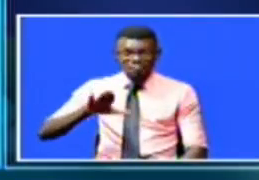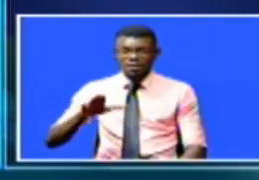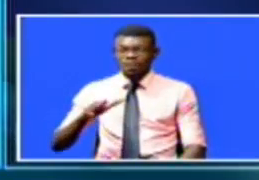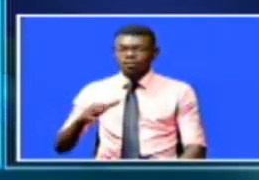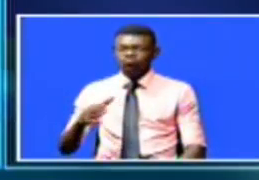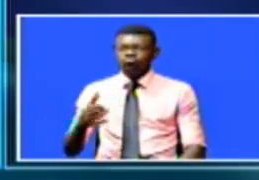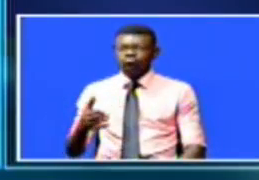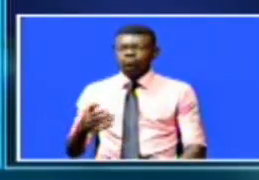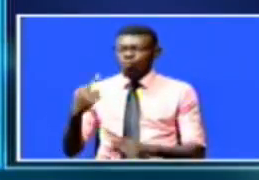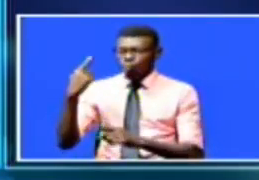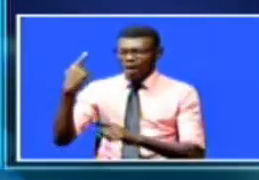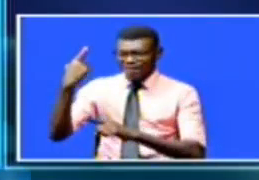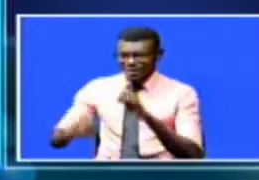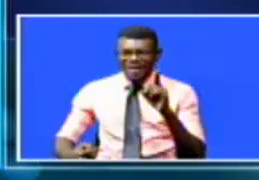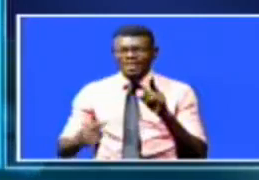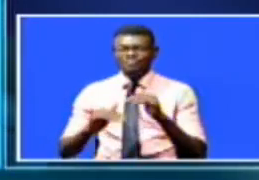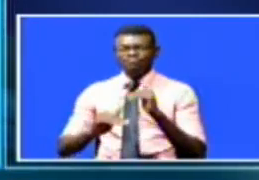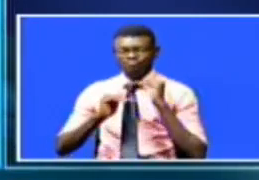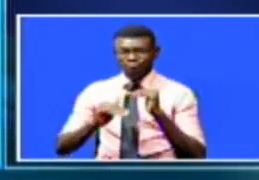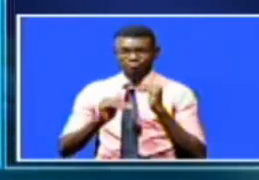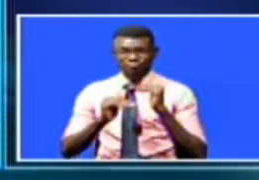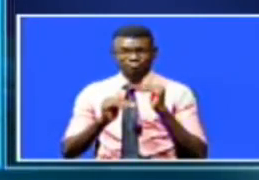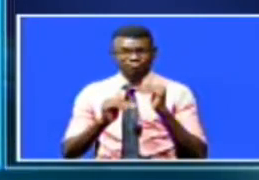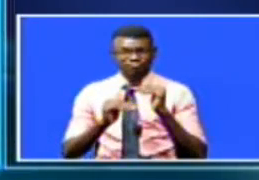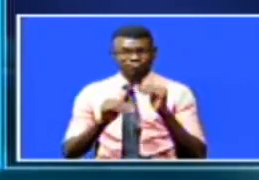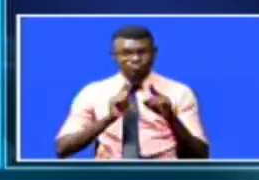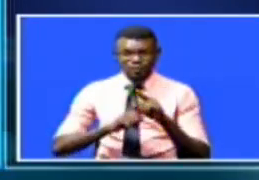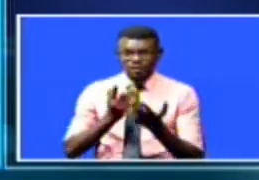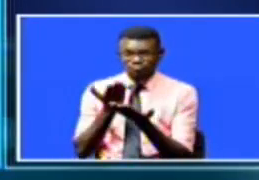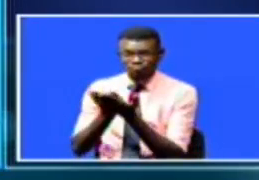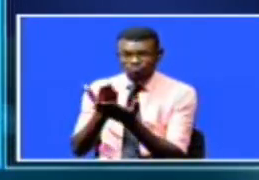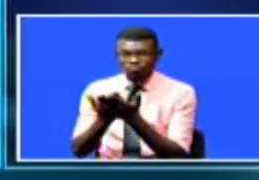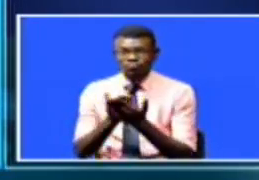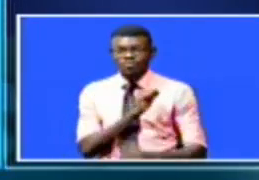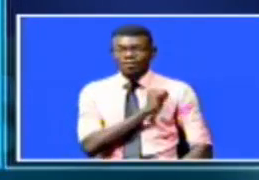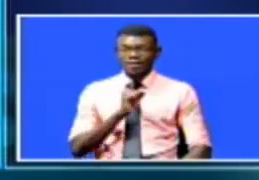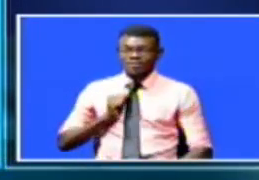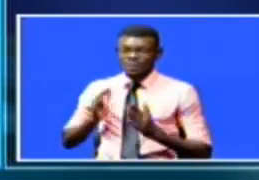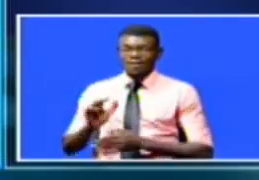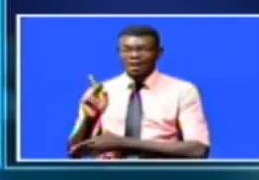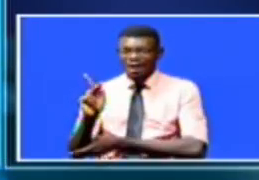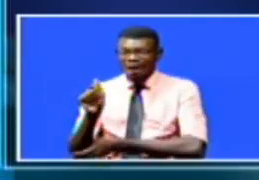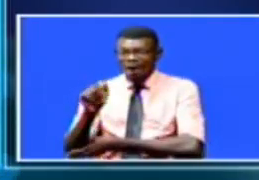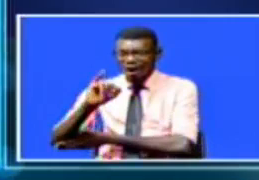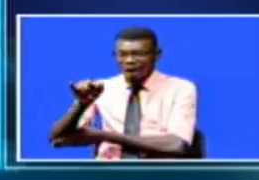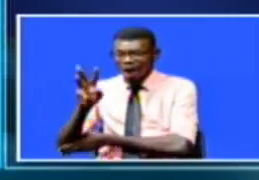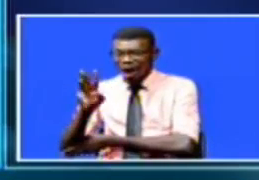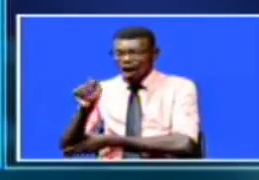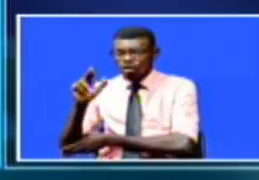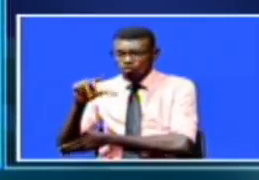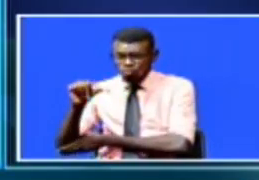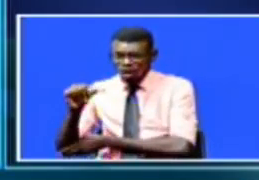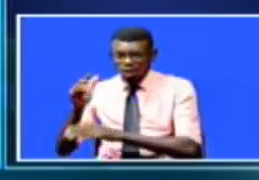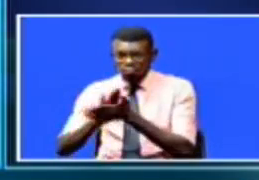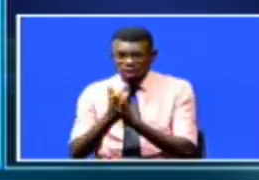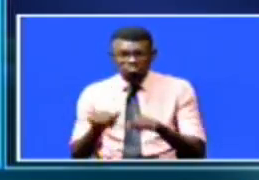fact, when we were proposing Senator Moses Kajwang to become chair, at that point we thought he was only going to serve